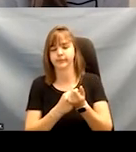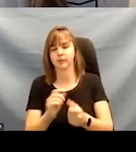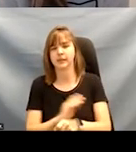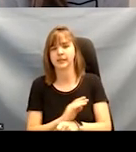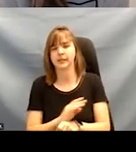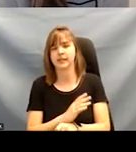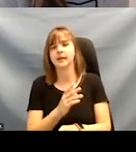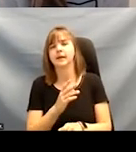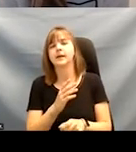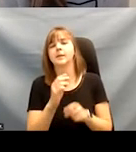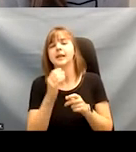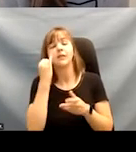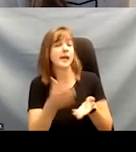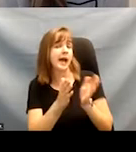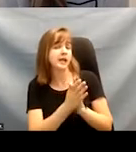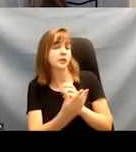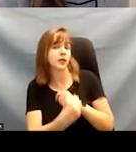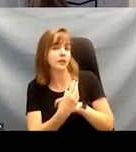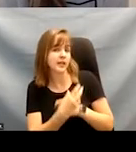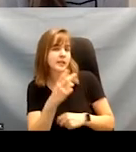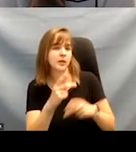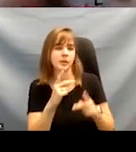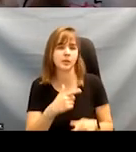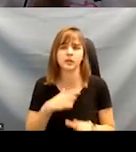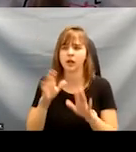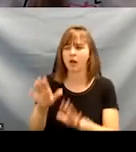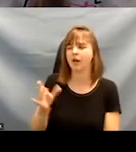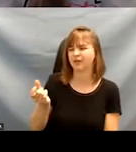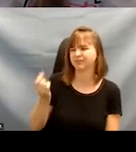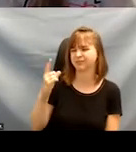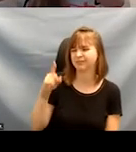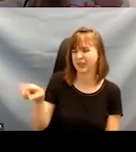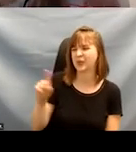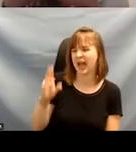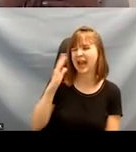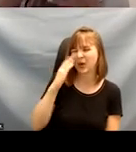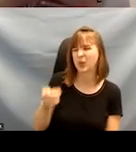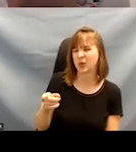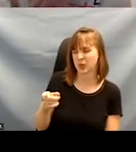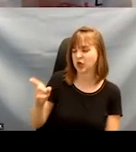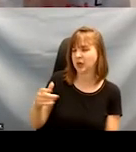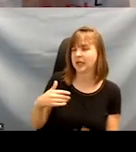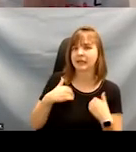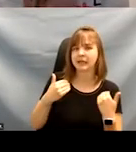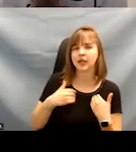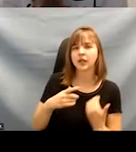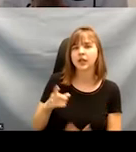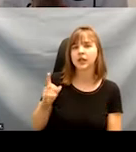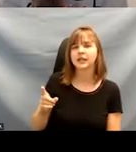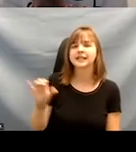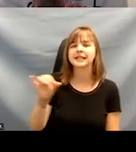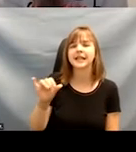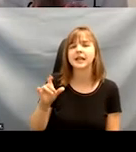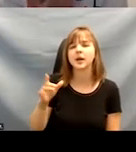get instantly kind of like bucketed into their minds as like, oh, they're talking to us like we're their